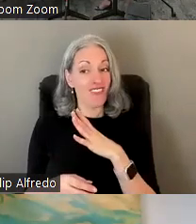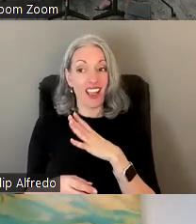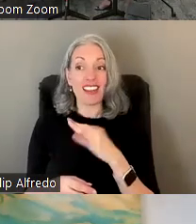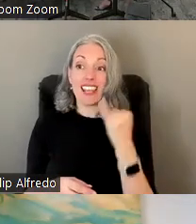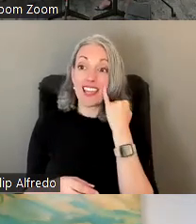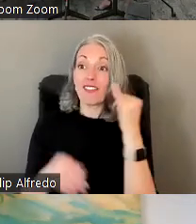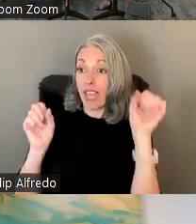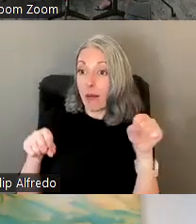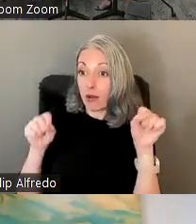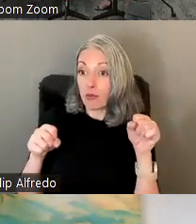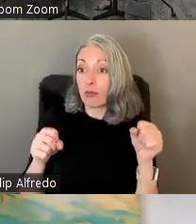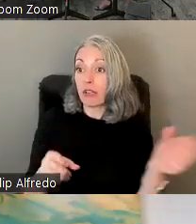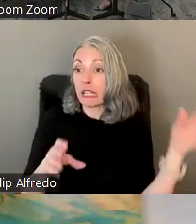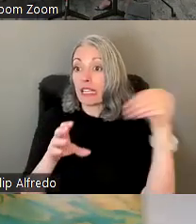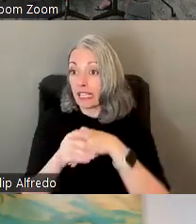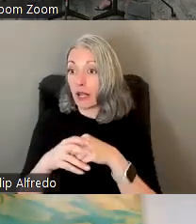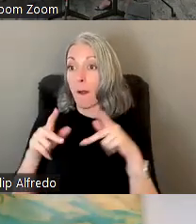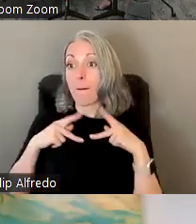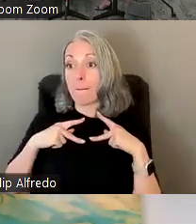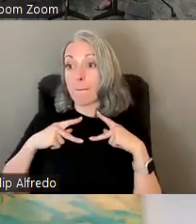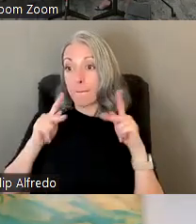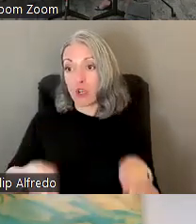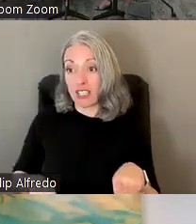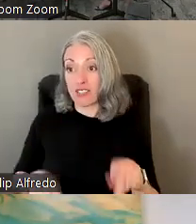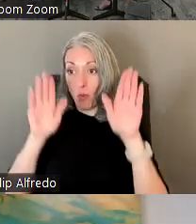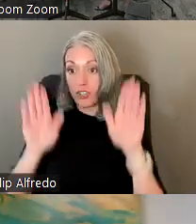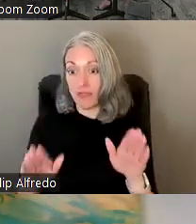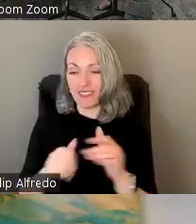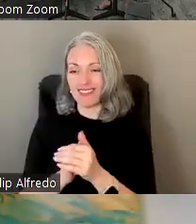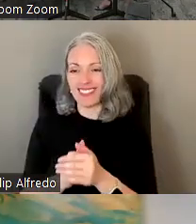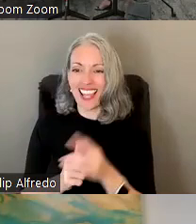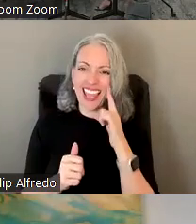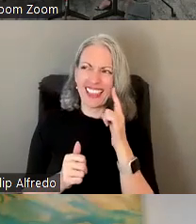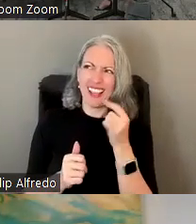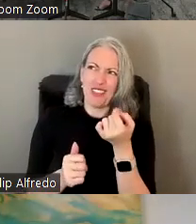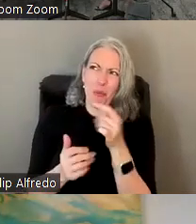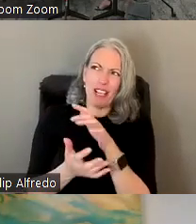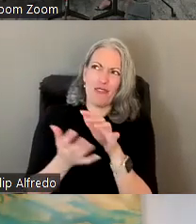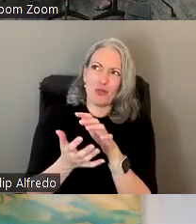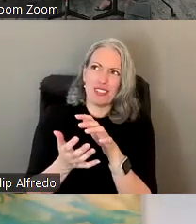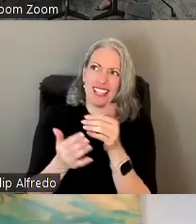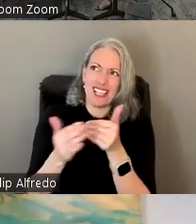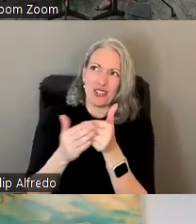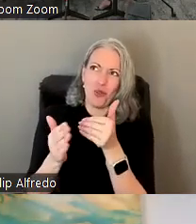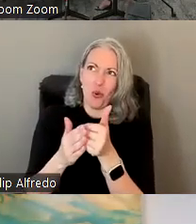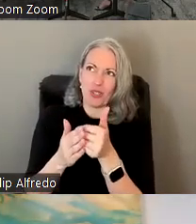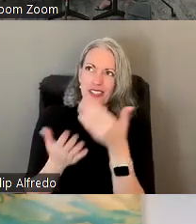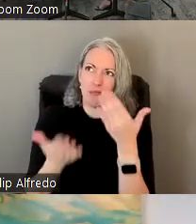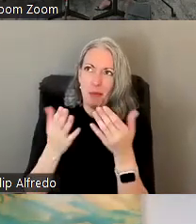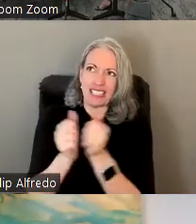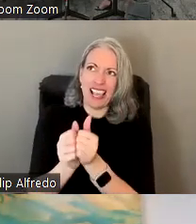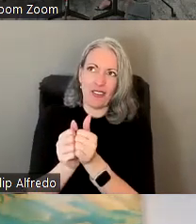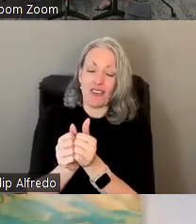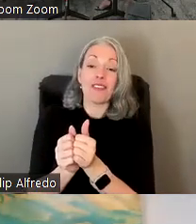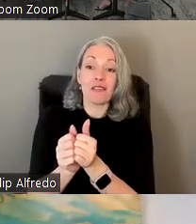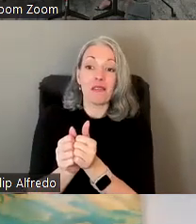able to participate in person, that would be great. I think I got a look like it's close to when we might be together, but we can certainly